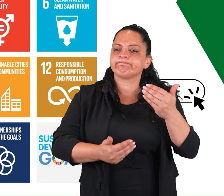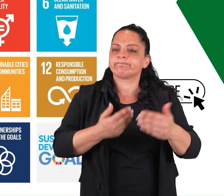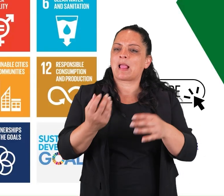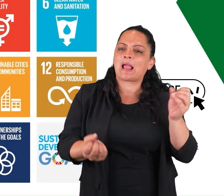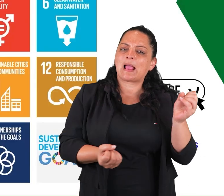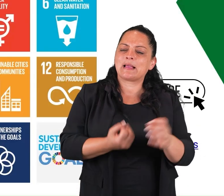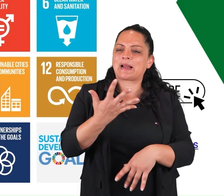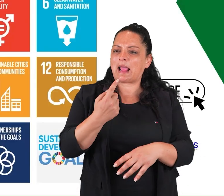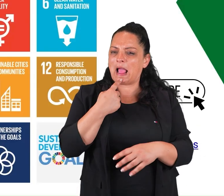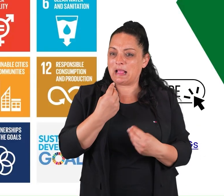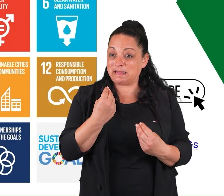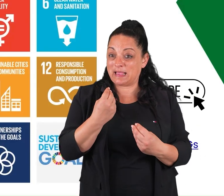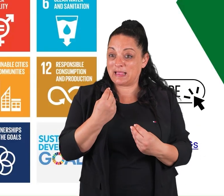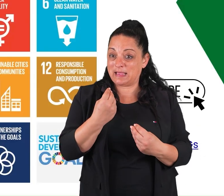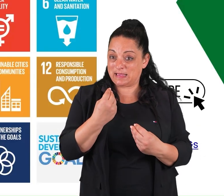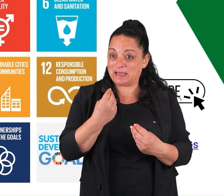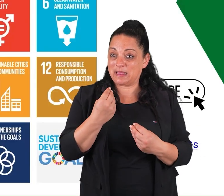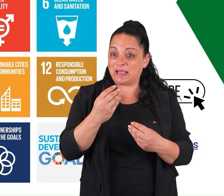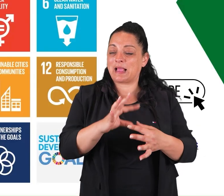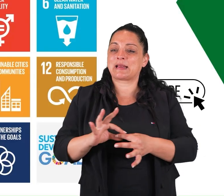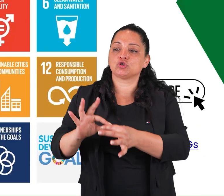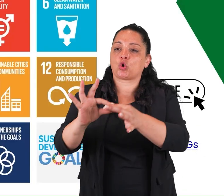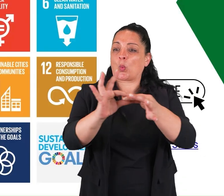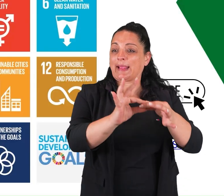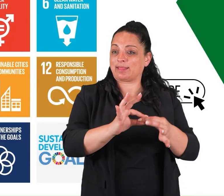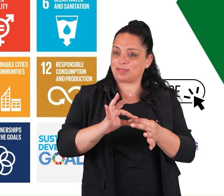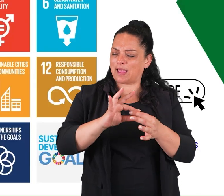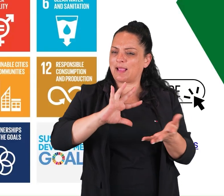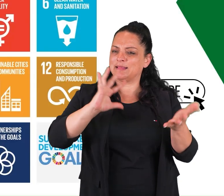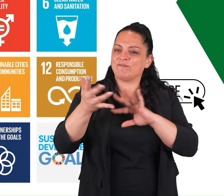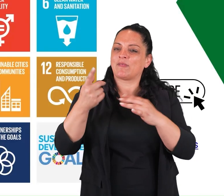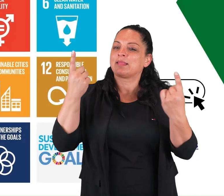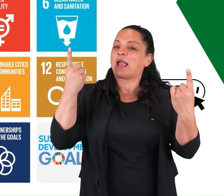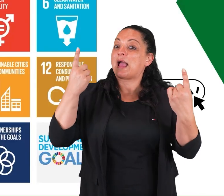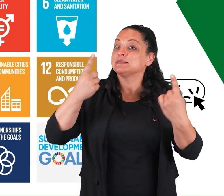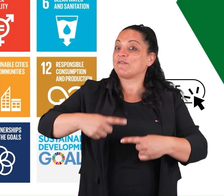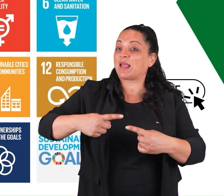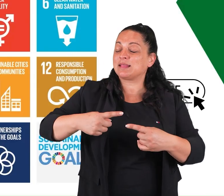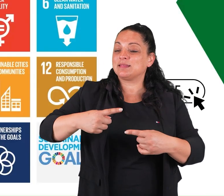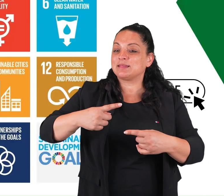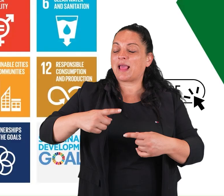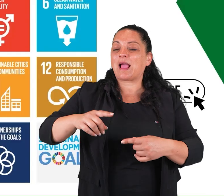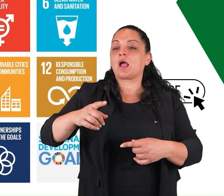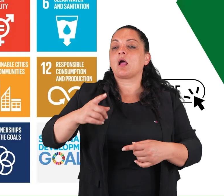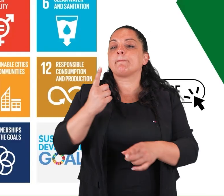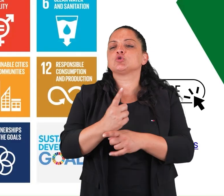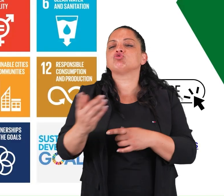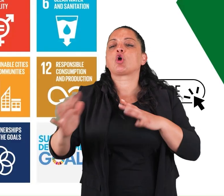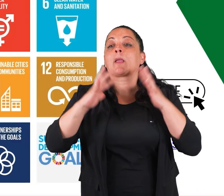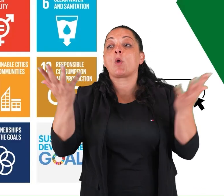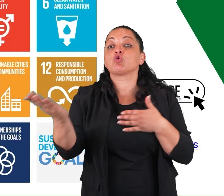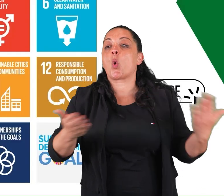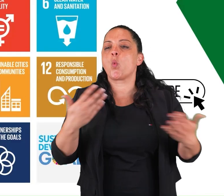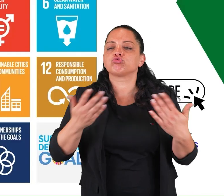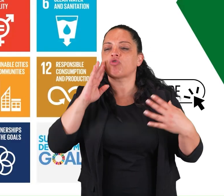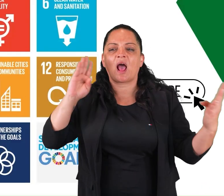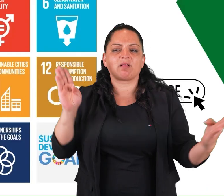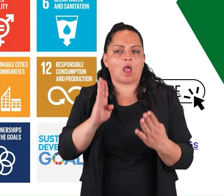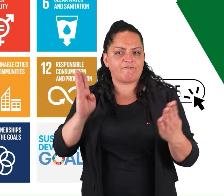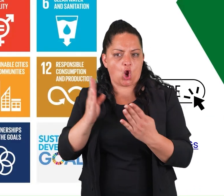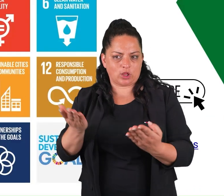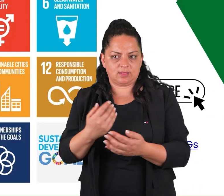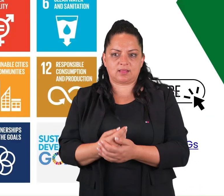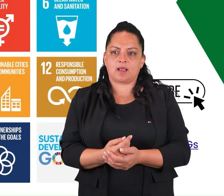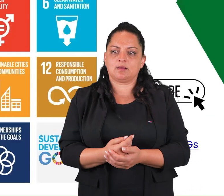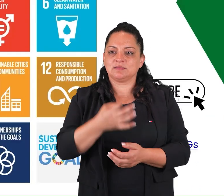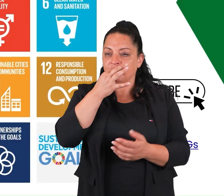by the United Nations to tackle the world's most urgent challenges. They guide